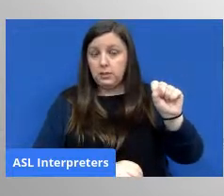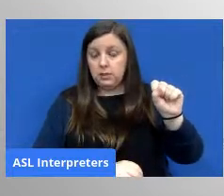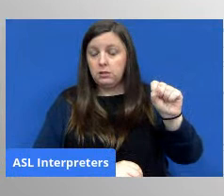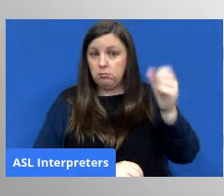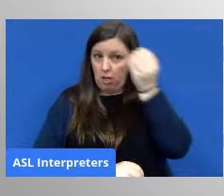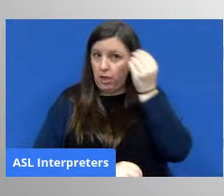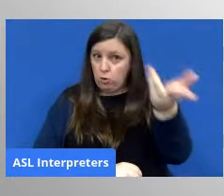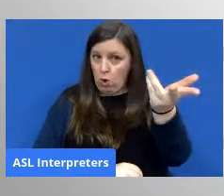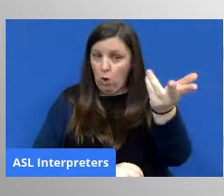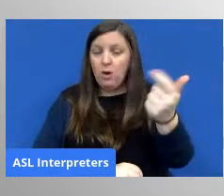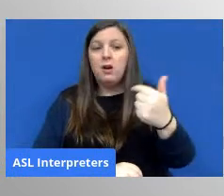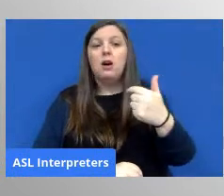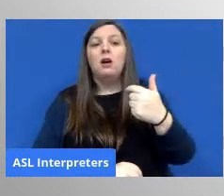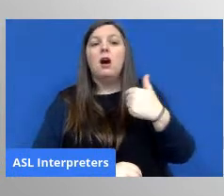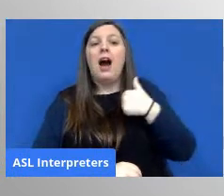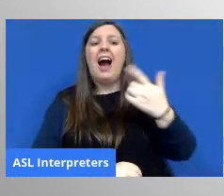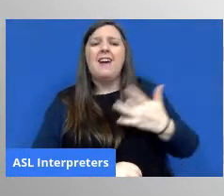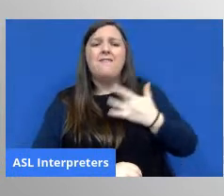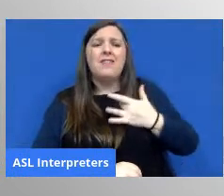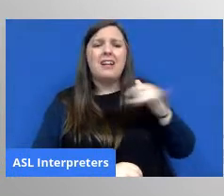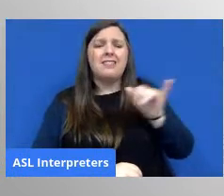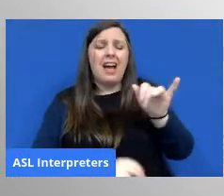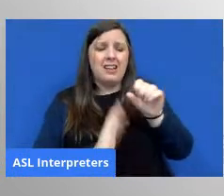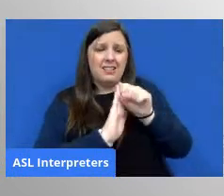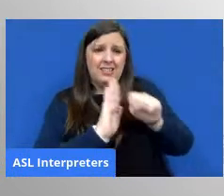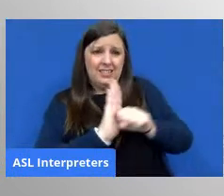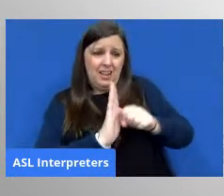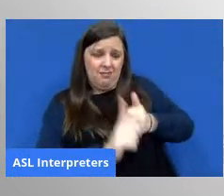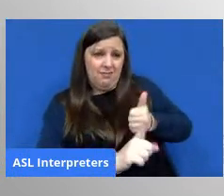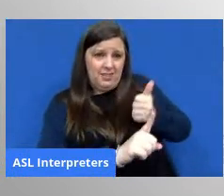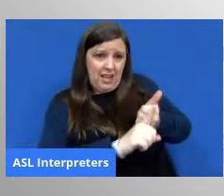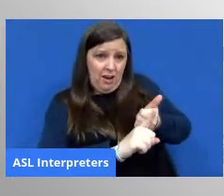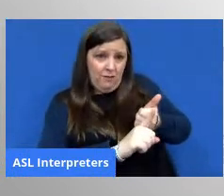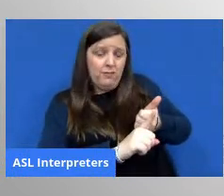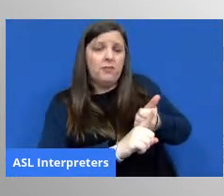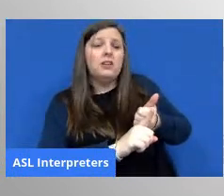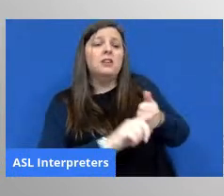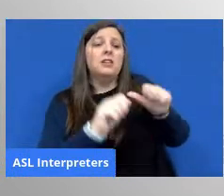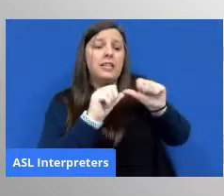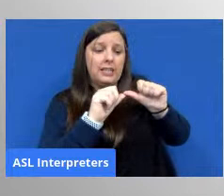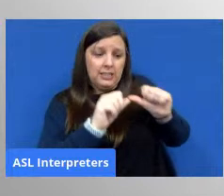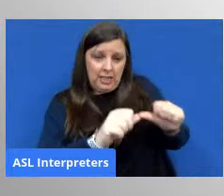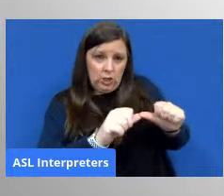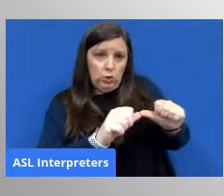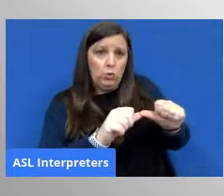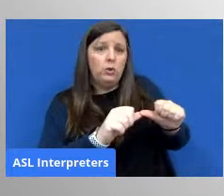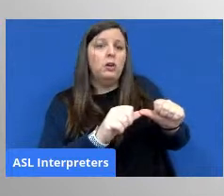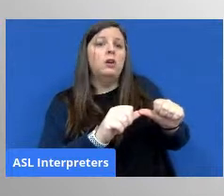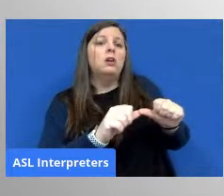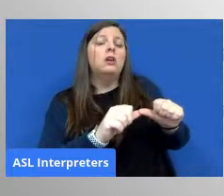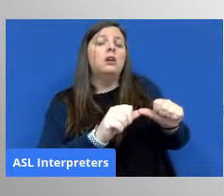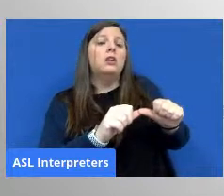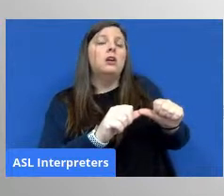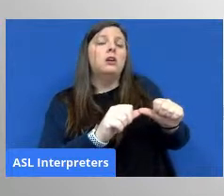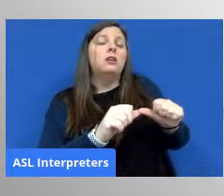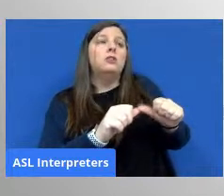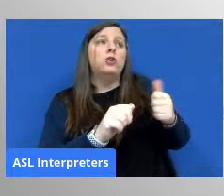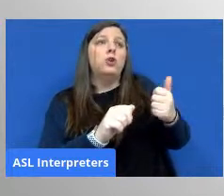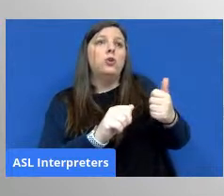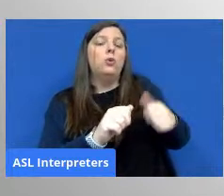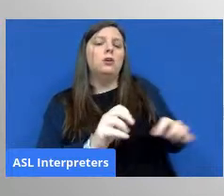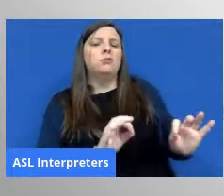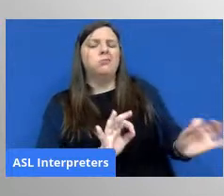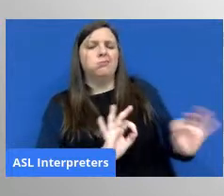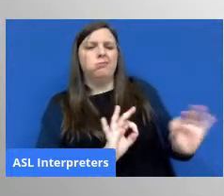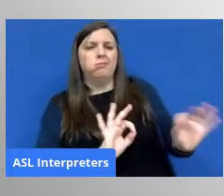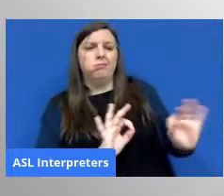I feel like that the state has continued to kind of underestimate